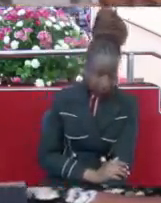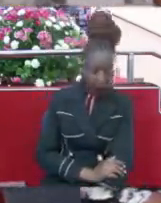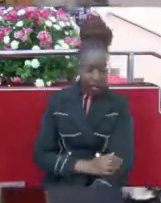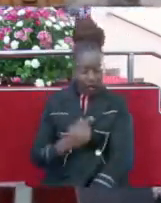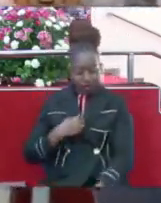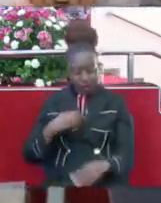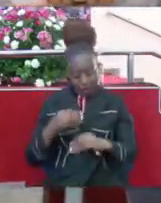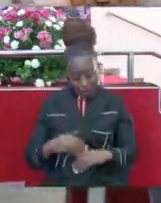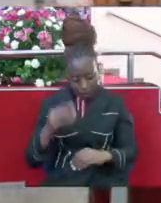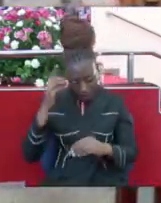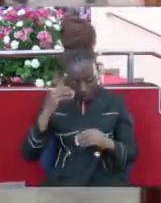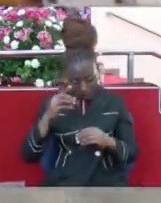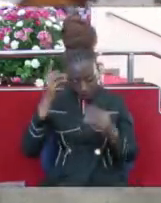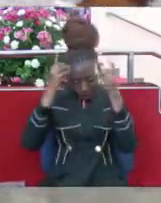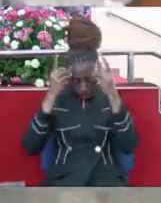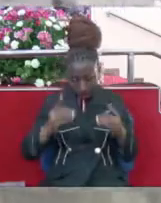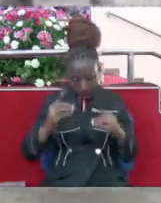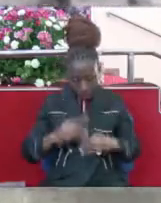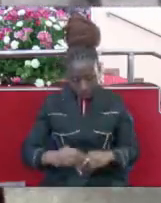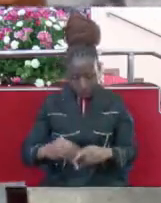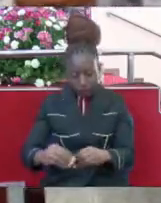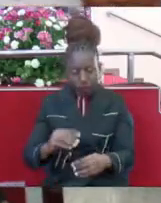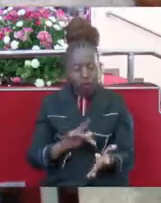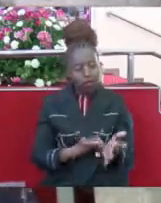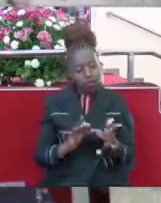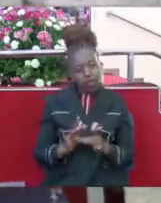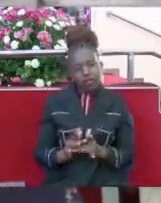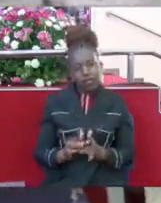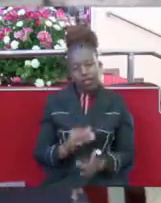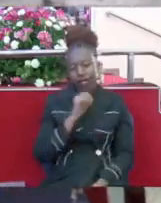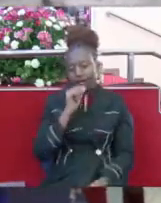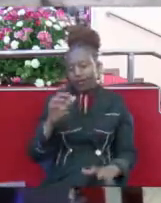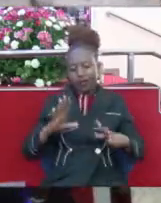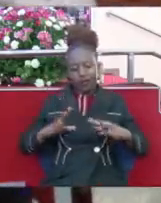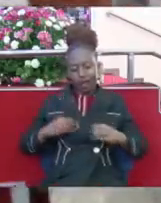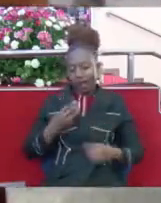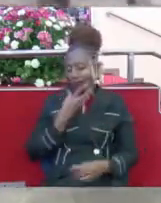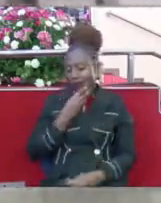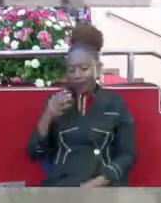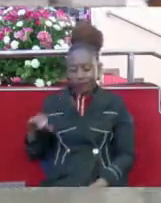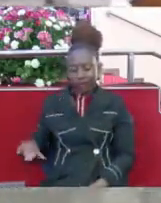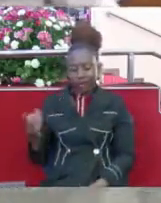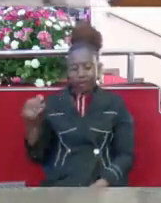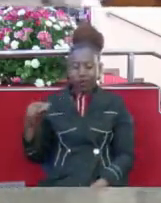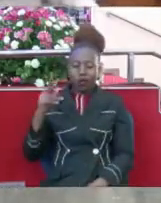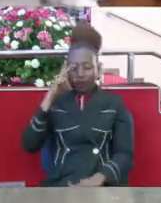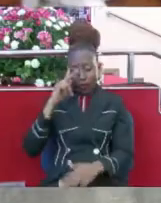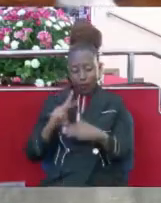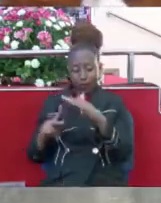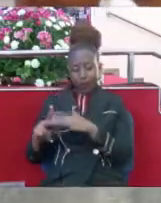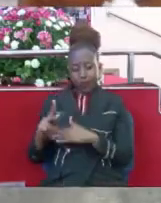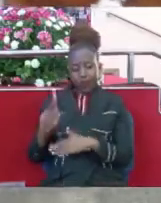Jesus. Do not allow the sons of the prophets to hinder